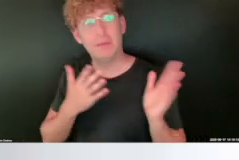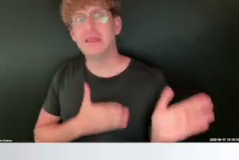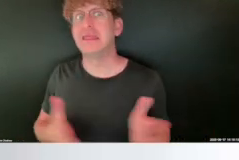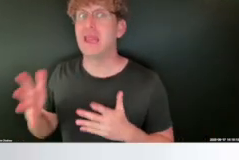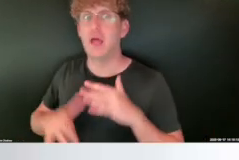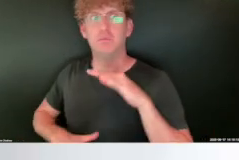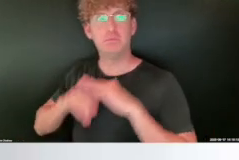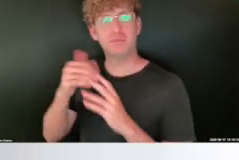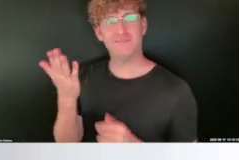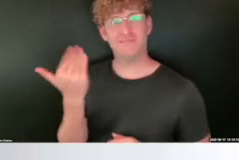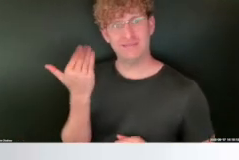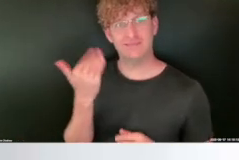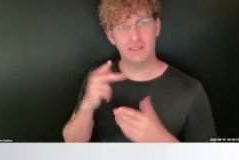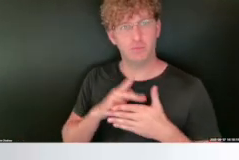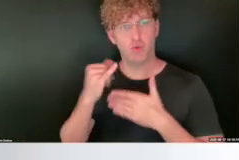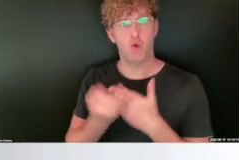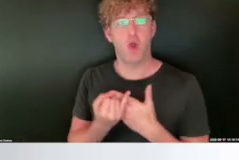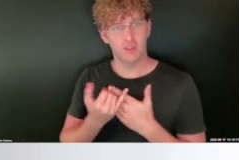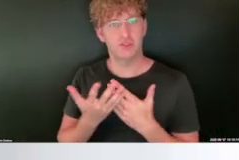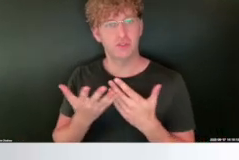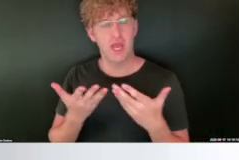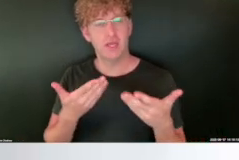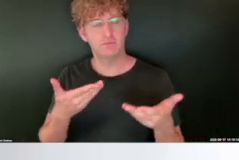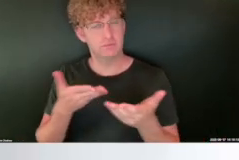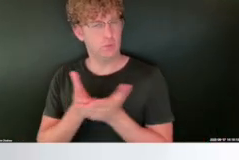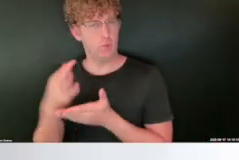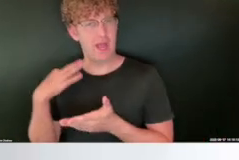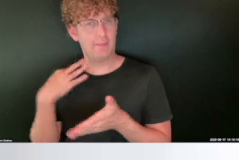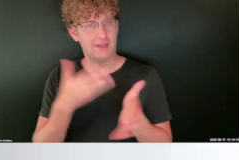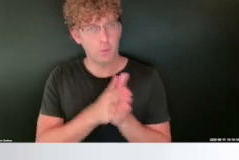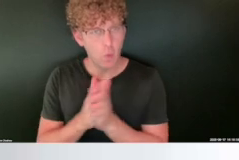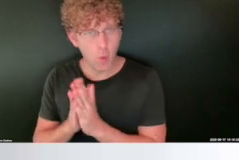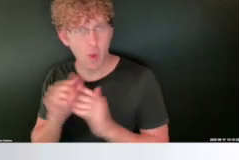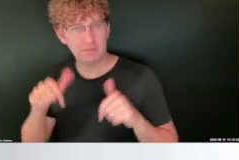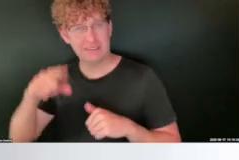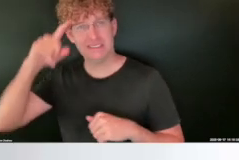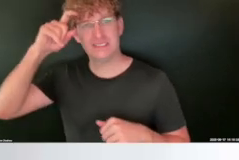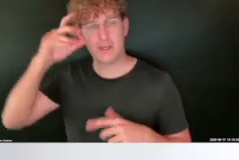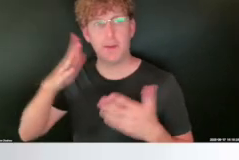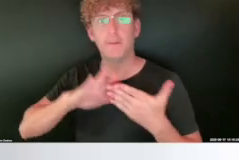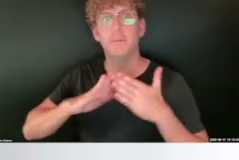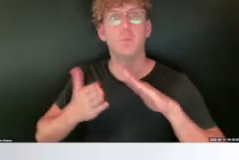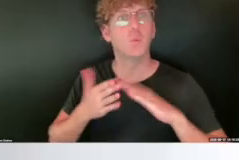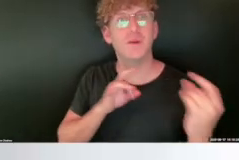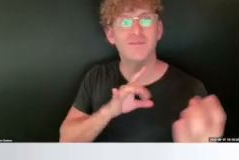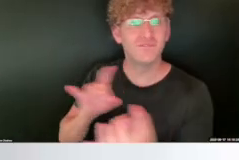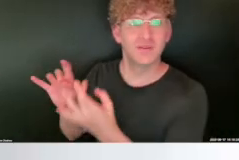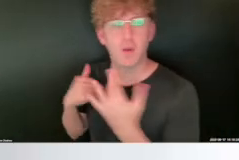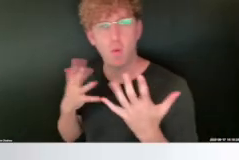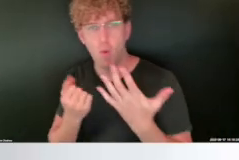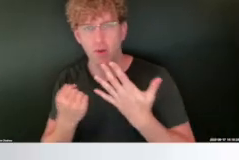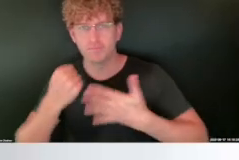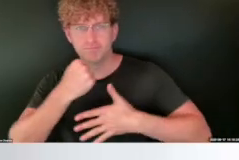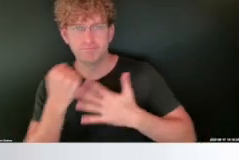community feedback, we want to prioritize eligible applications submitted through our upcoming request for applications, even if we can't fund them right